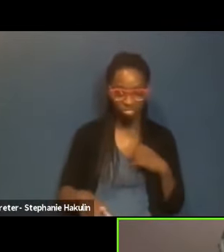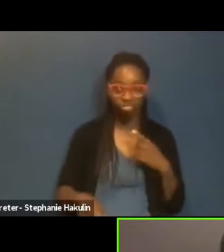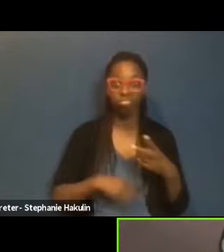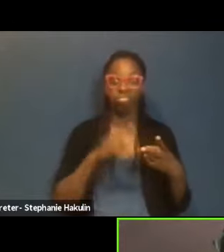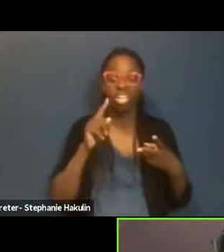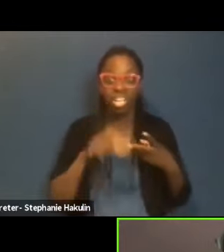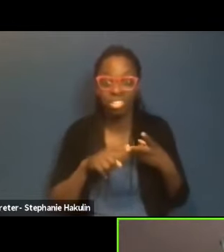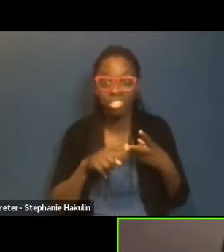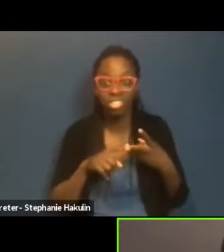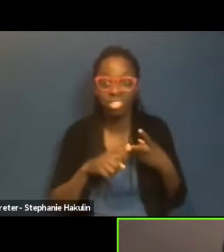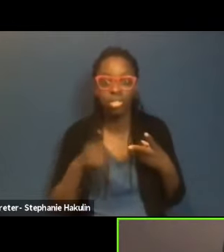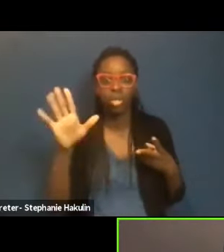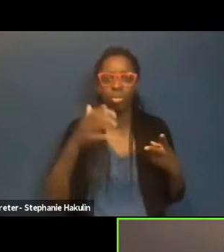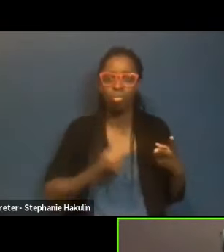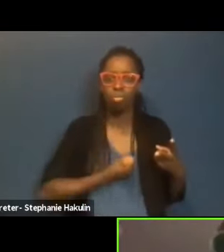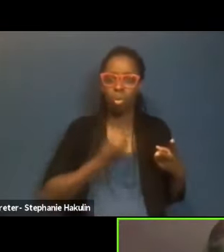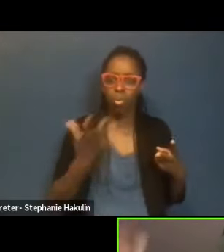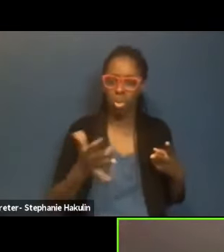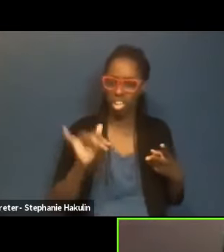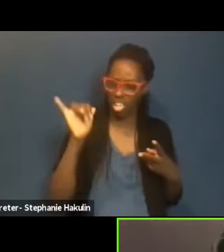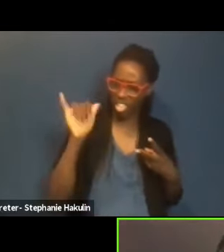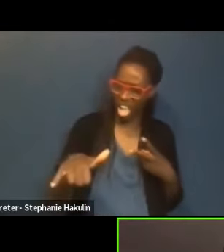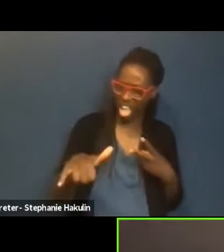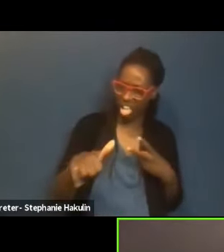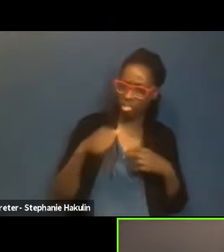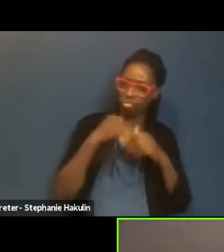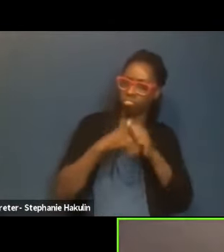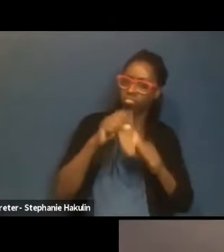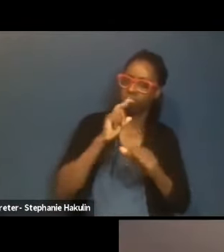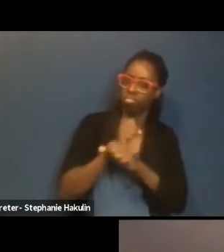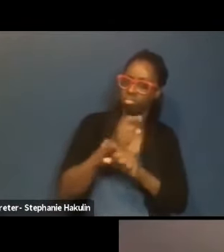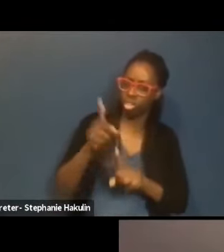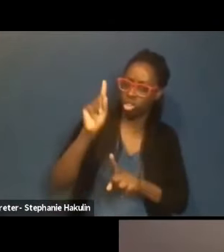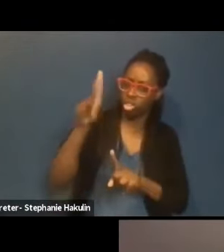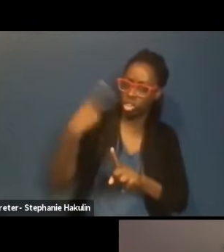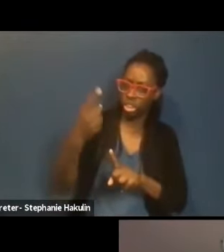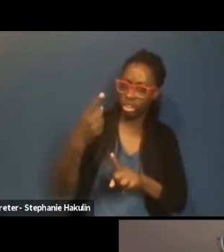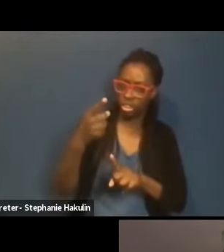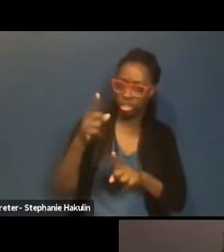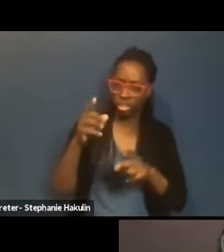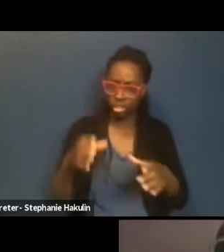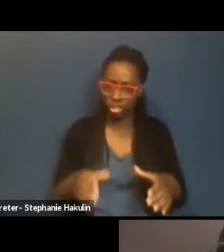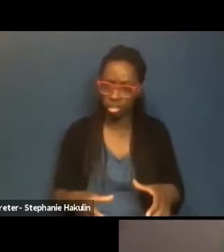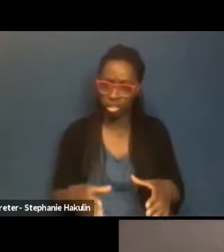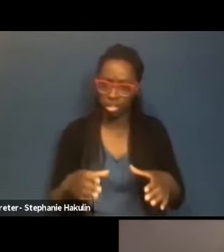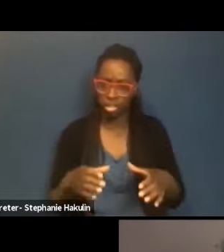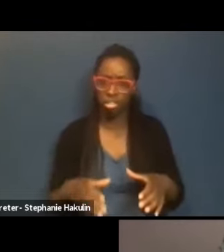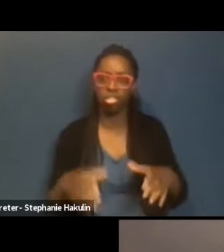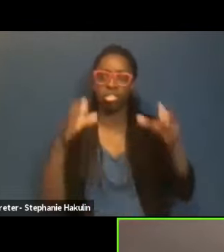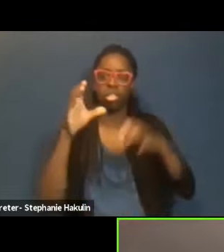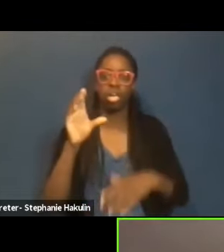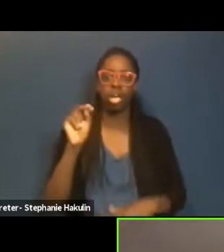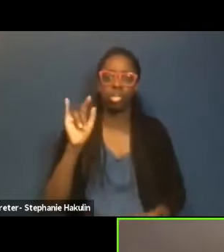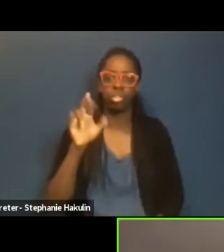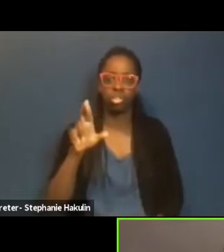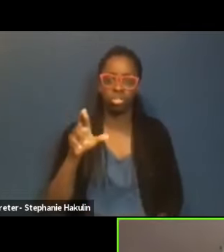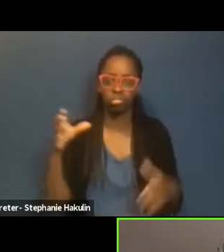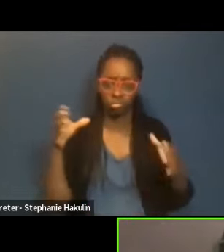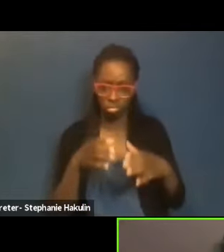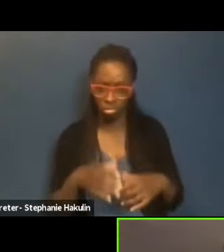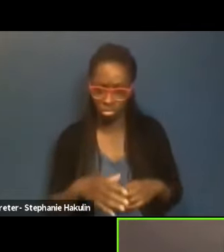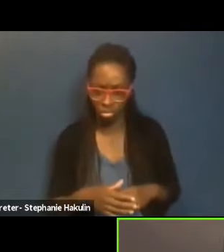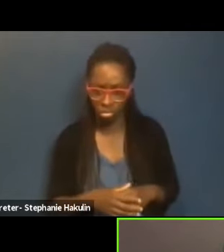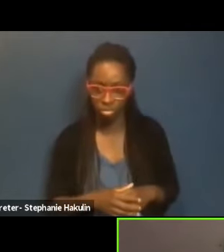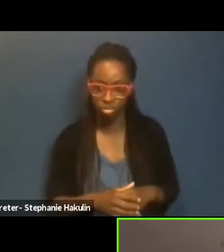is just the container, as the poem revealed, right? You transcend the container,